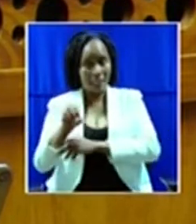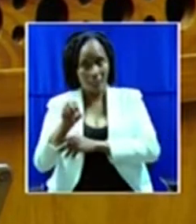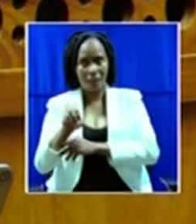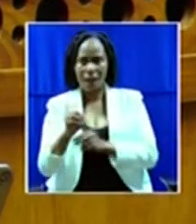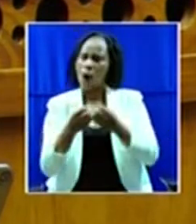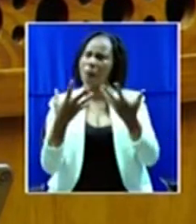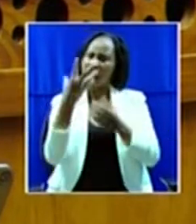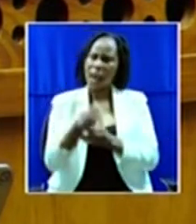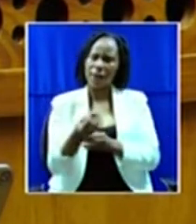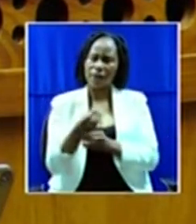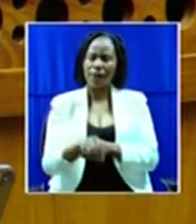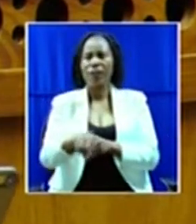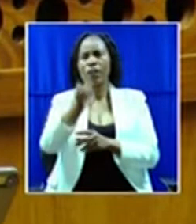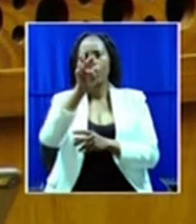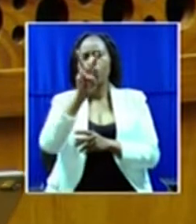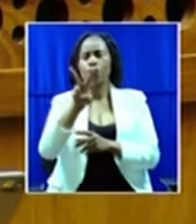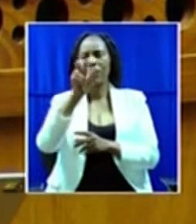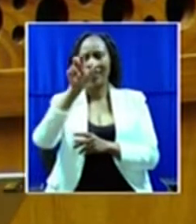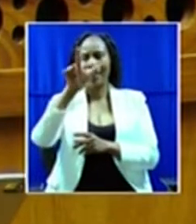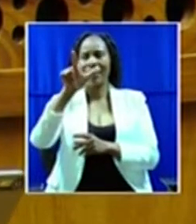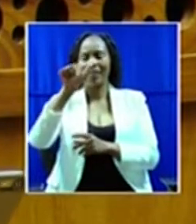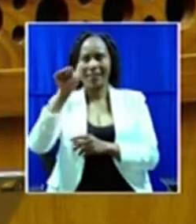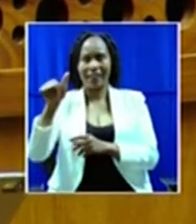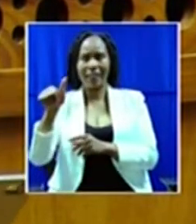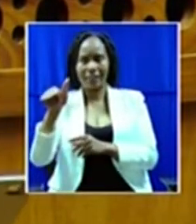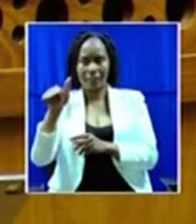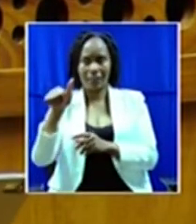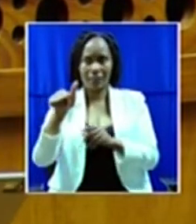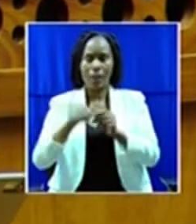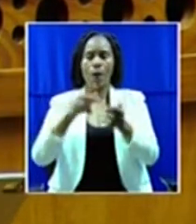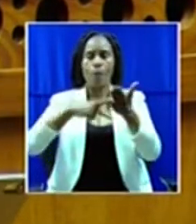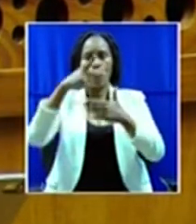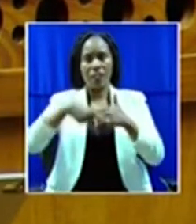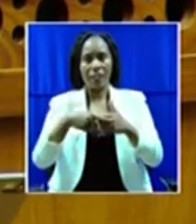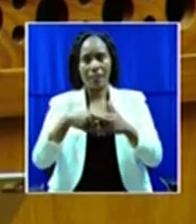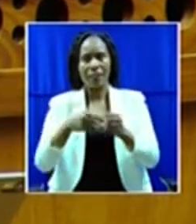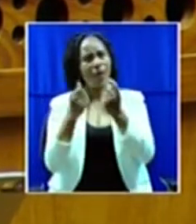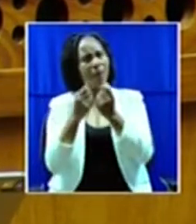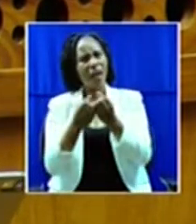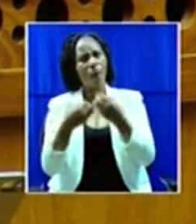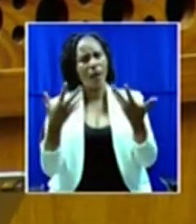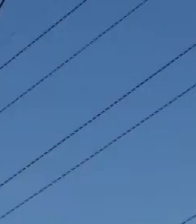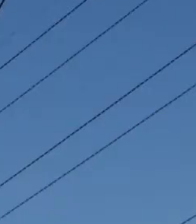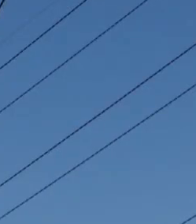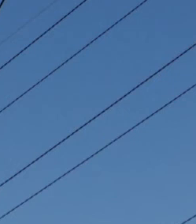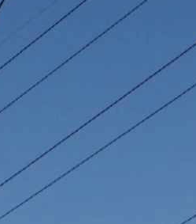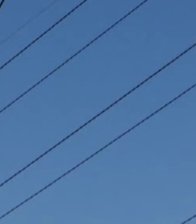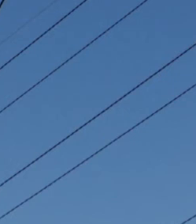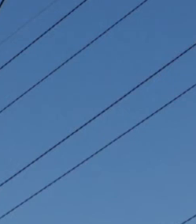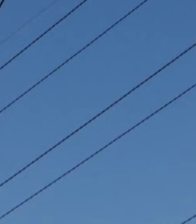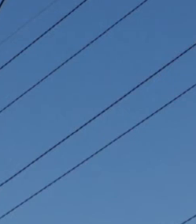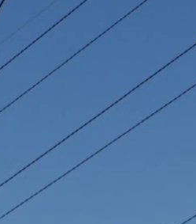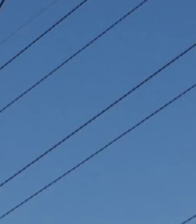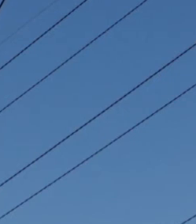276 catalytic projects with an investment value of 2.3 trillion rand.